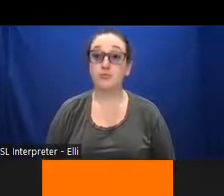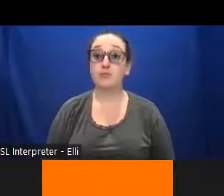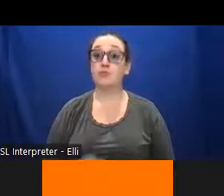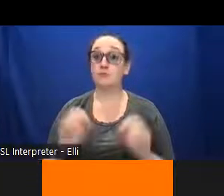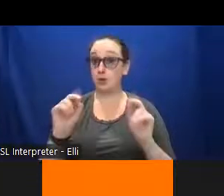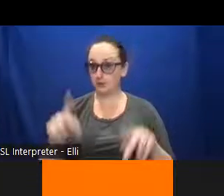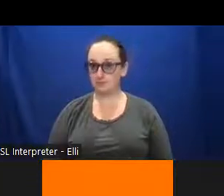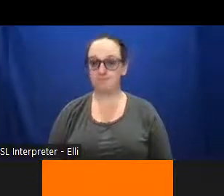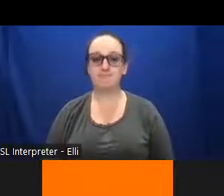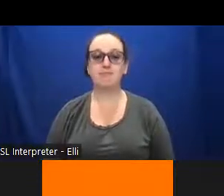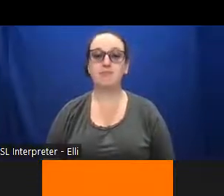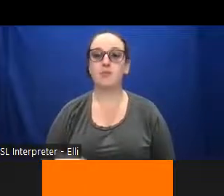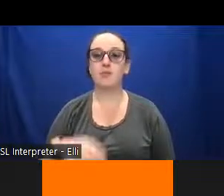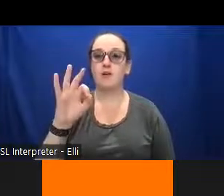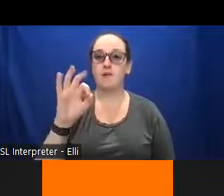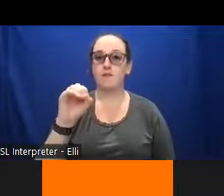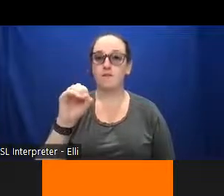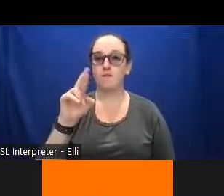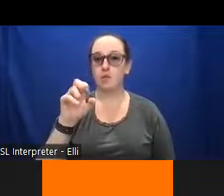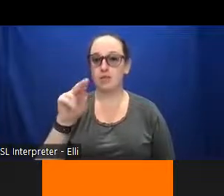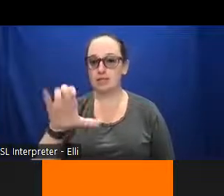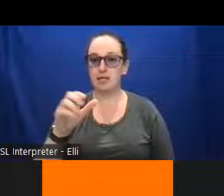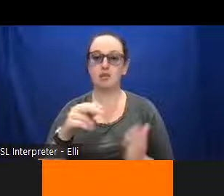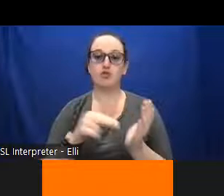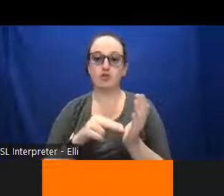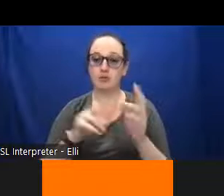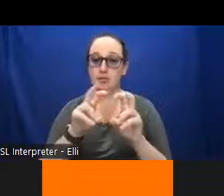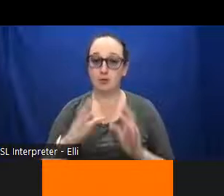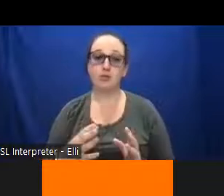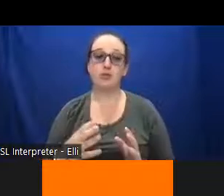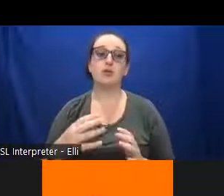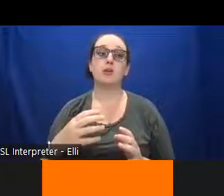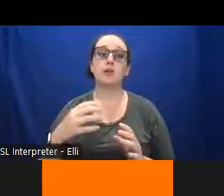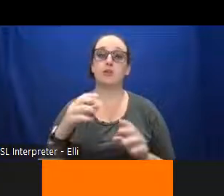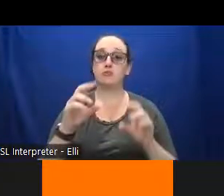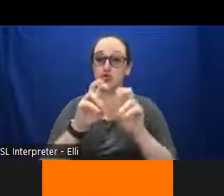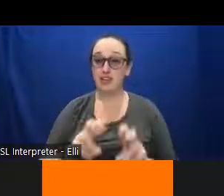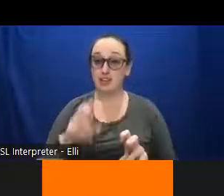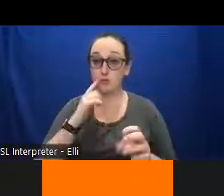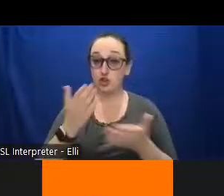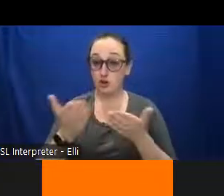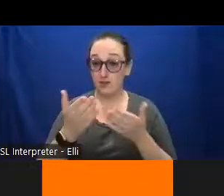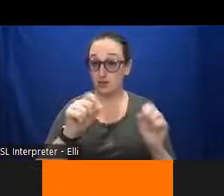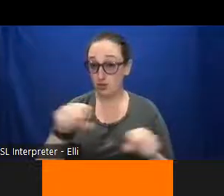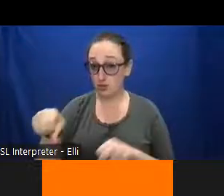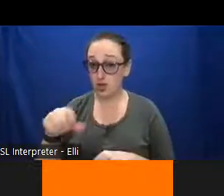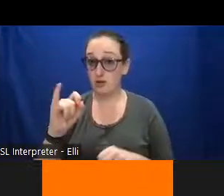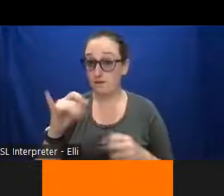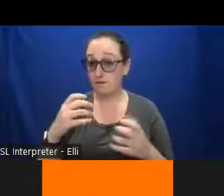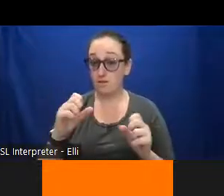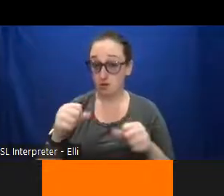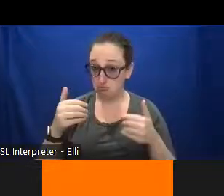Okay, forensic nurse examiners are also skilled in screening for service eligibility. Again, evidence